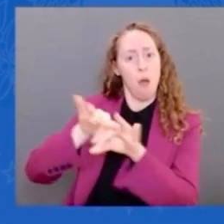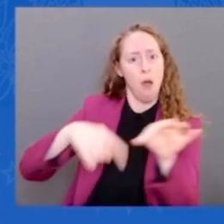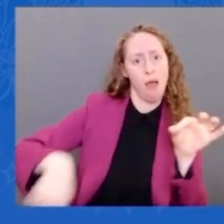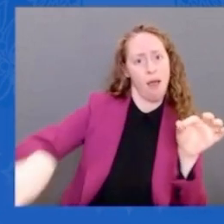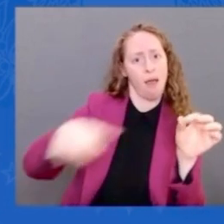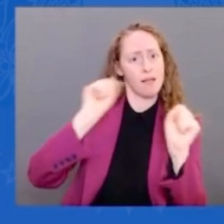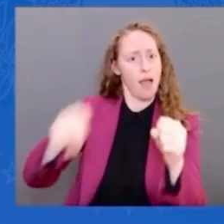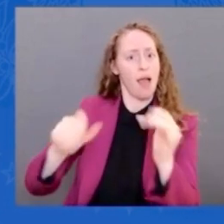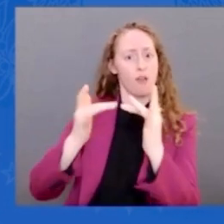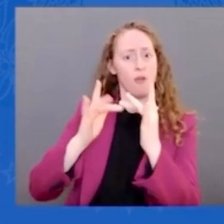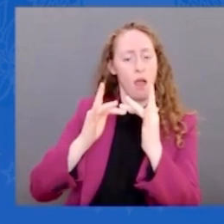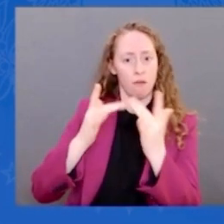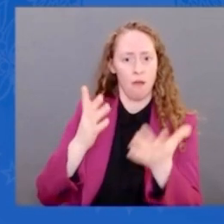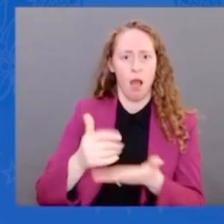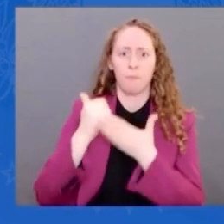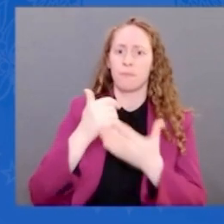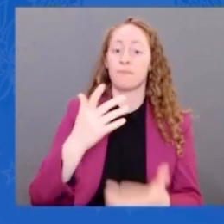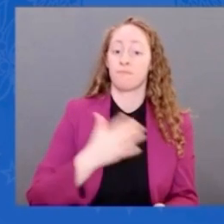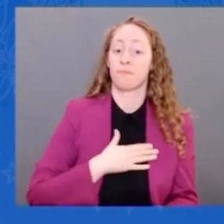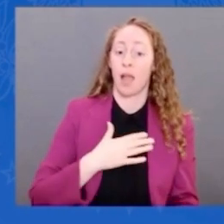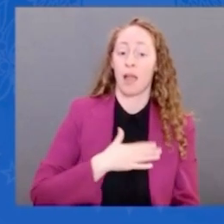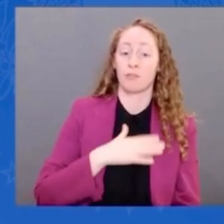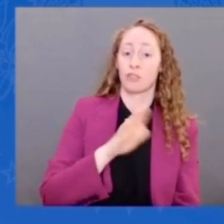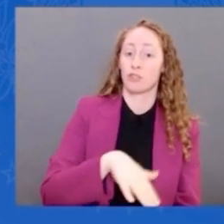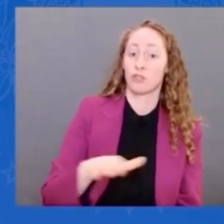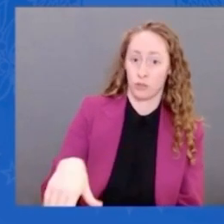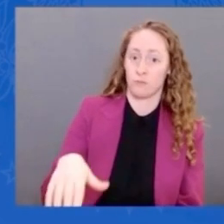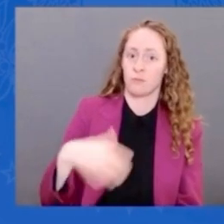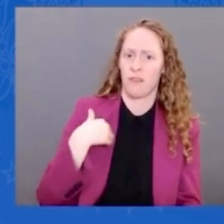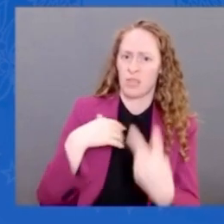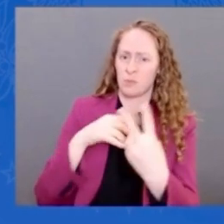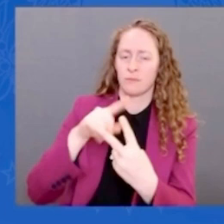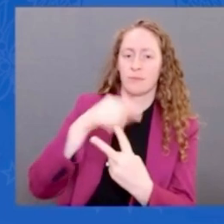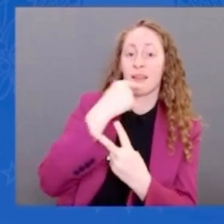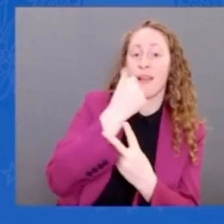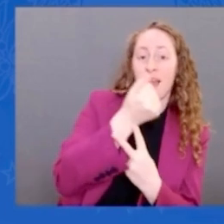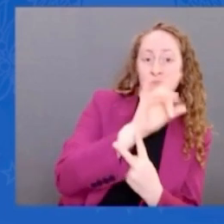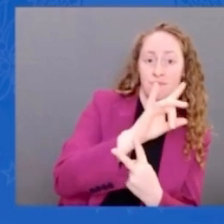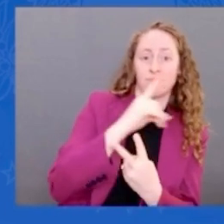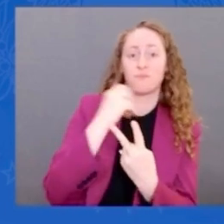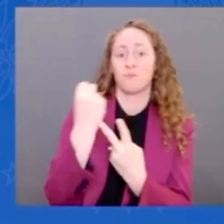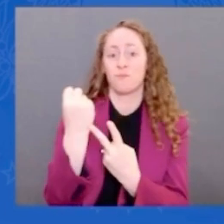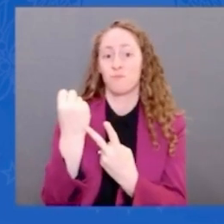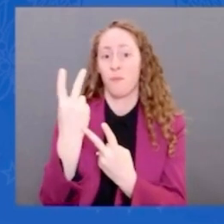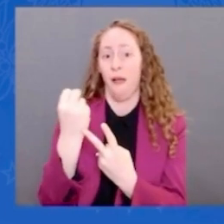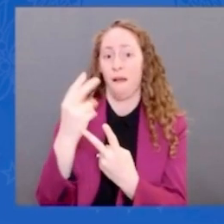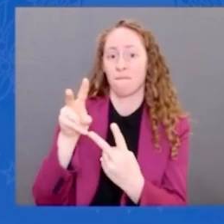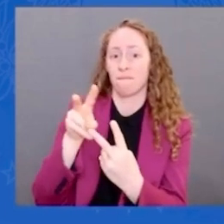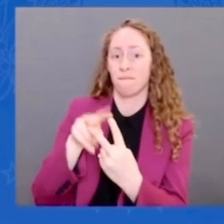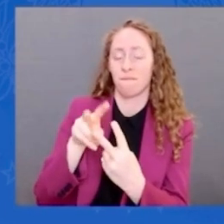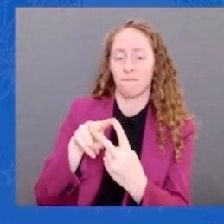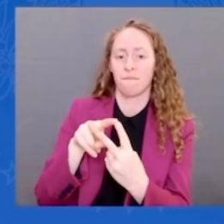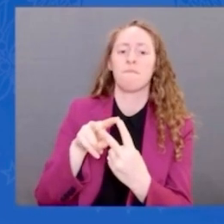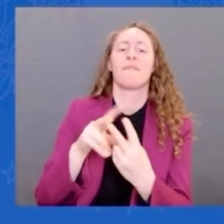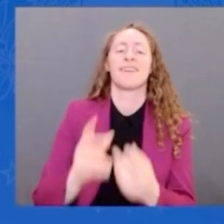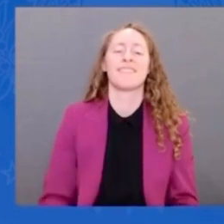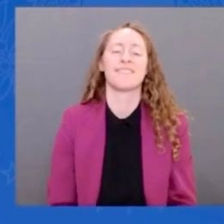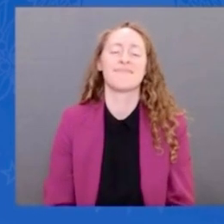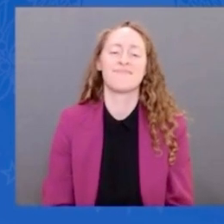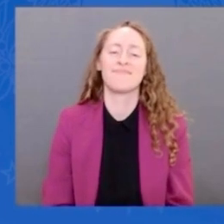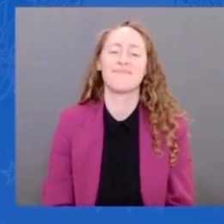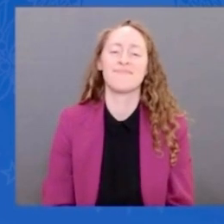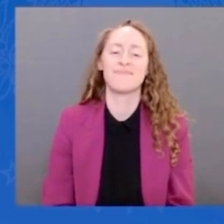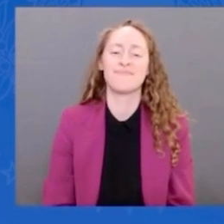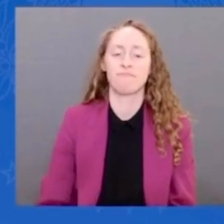of age. And through our high-speed broadband provider, Comcast, we were able to